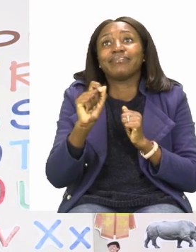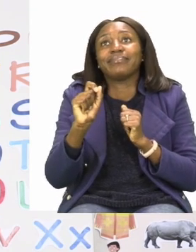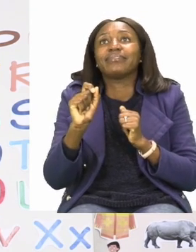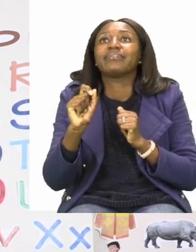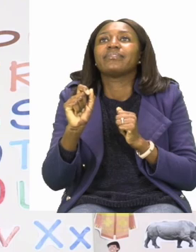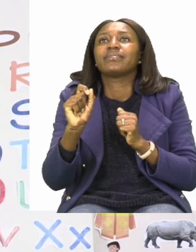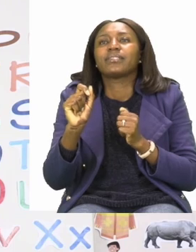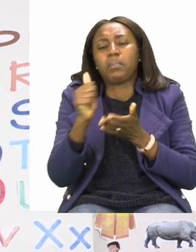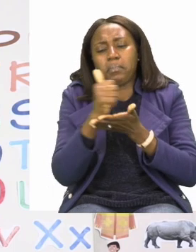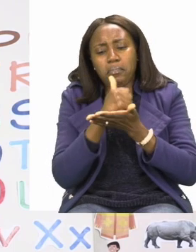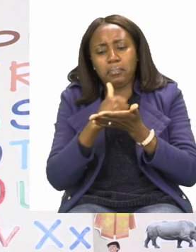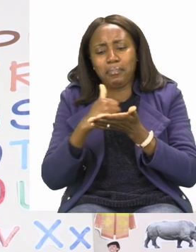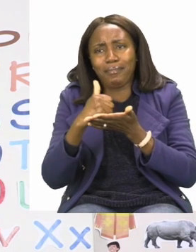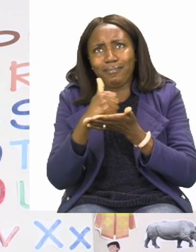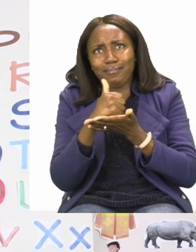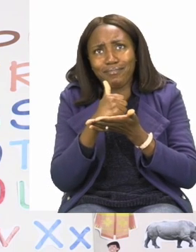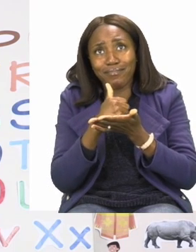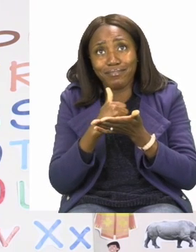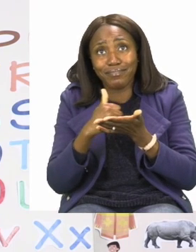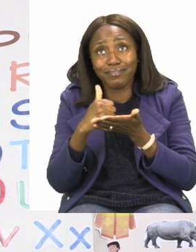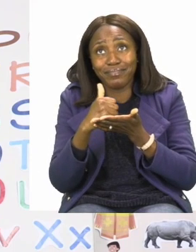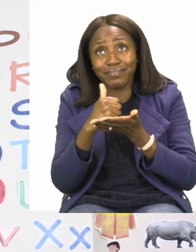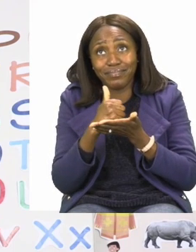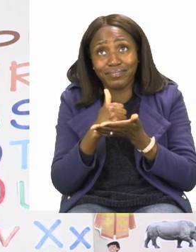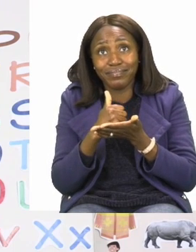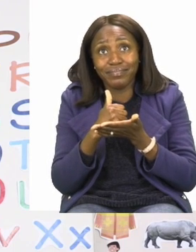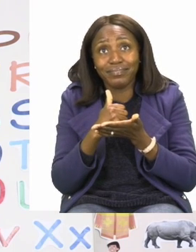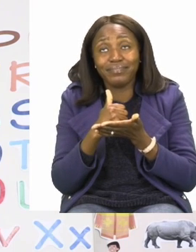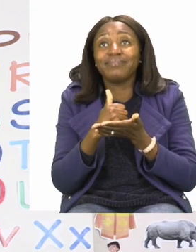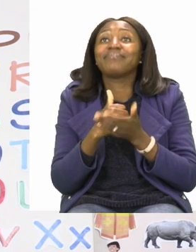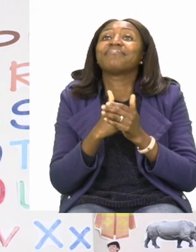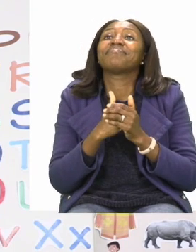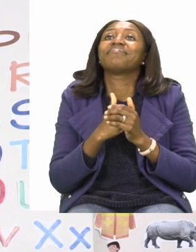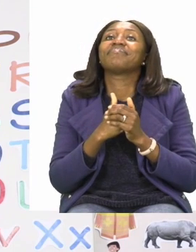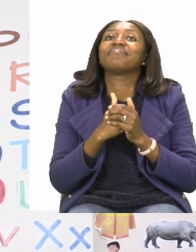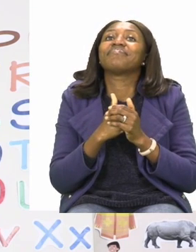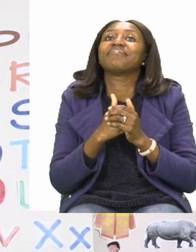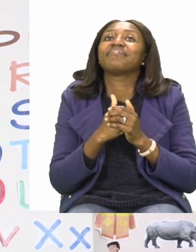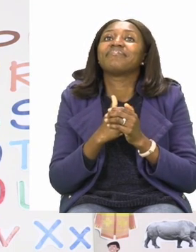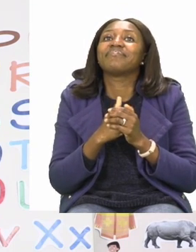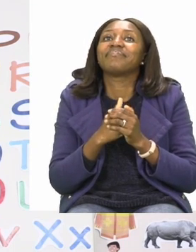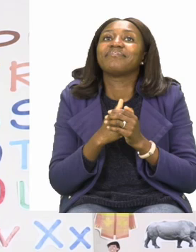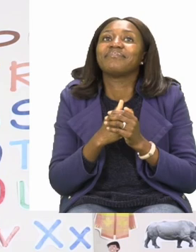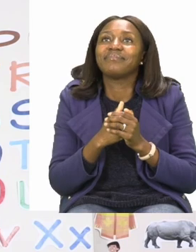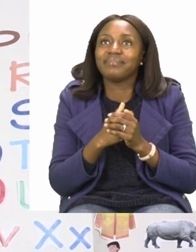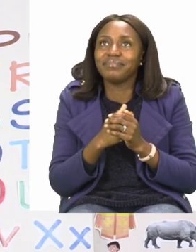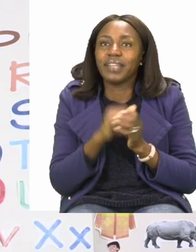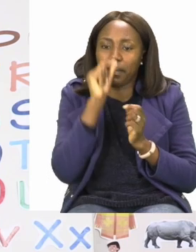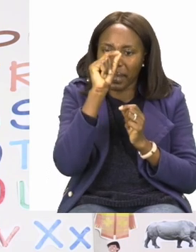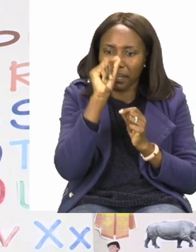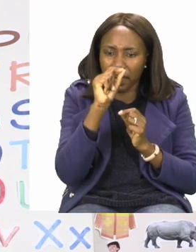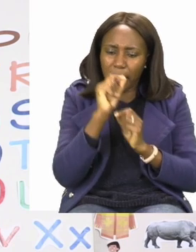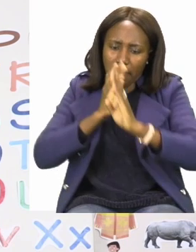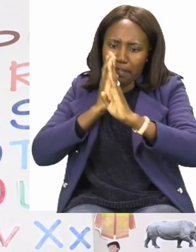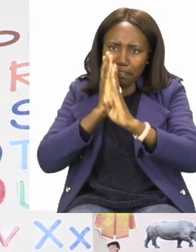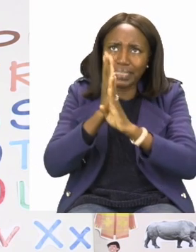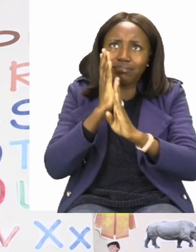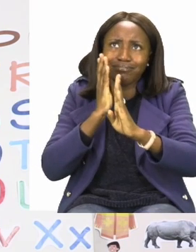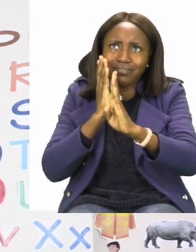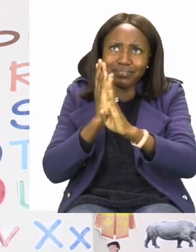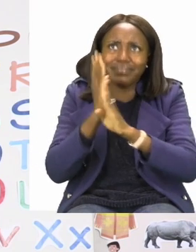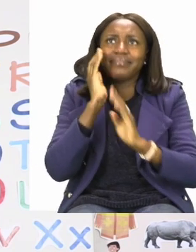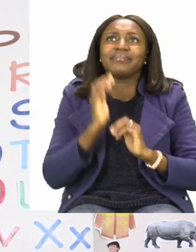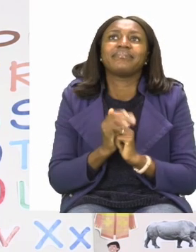slow down. Then the third rule for today is making sure that you follow each trace